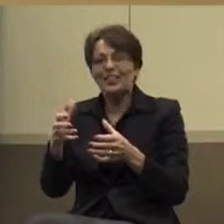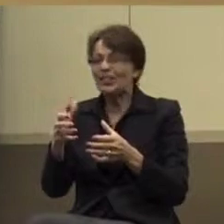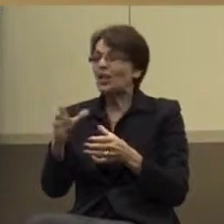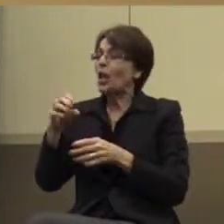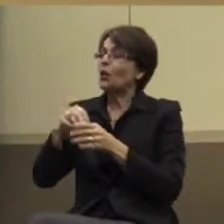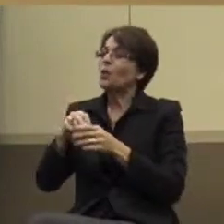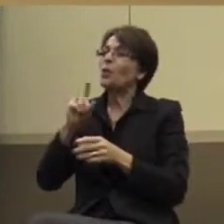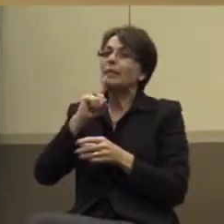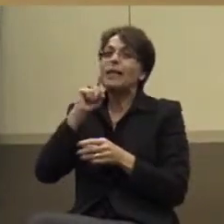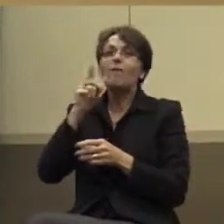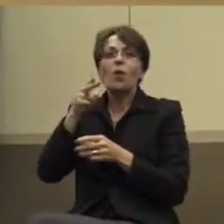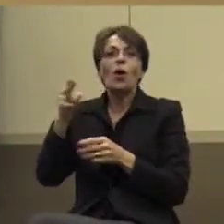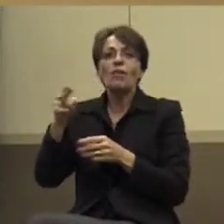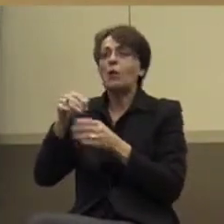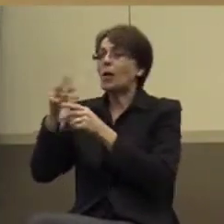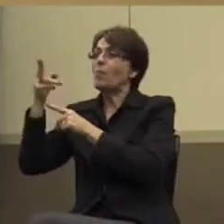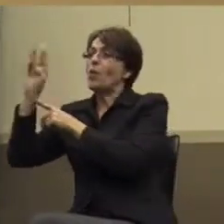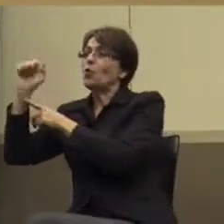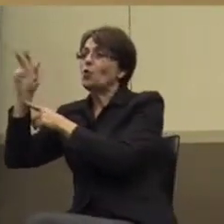part of that human population.